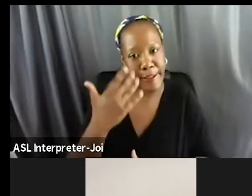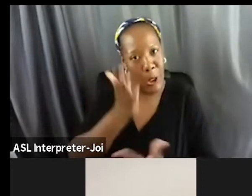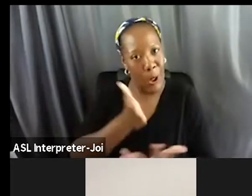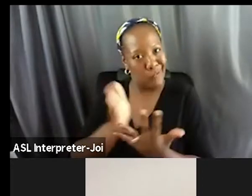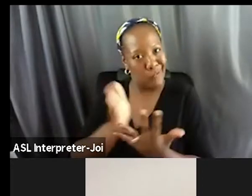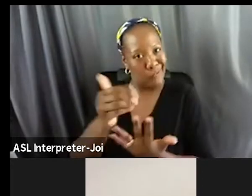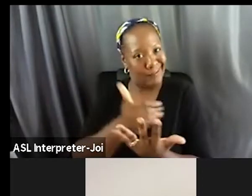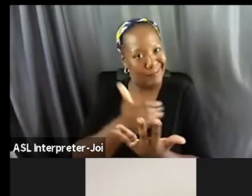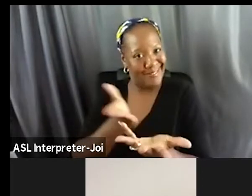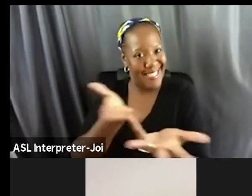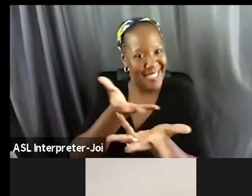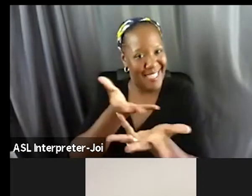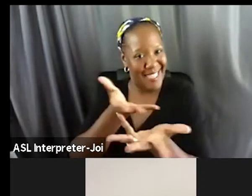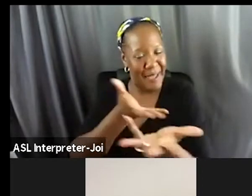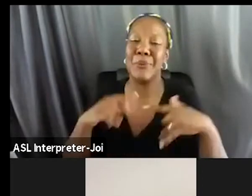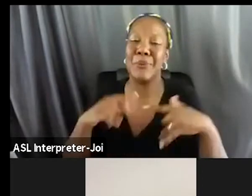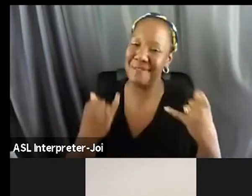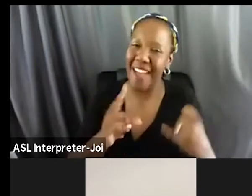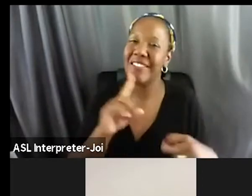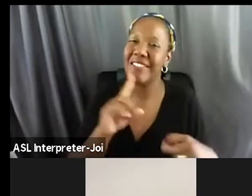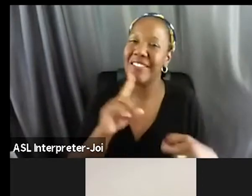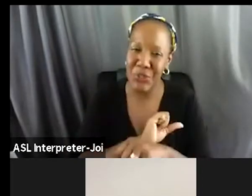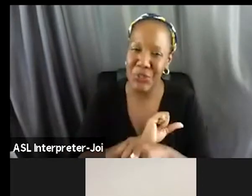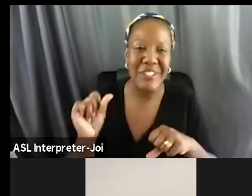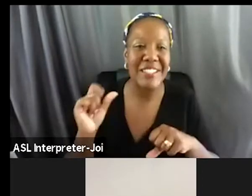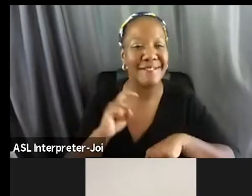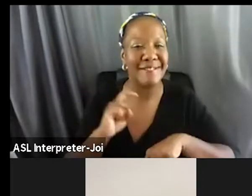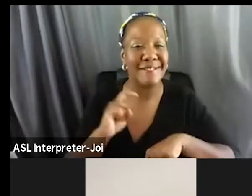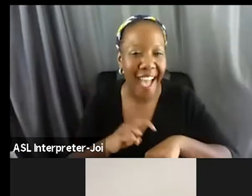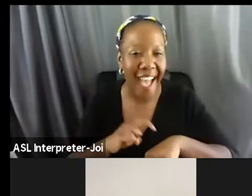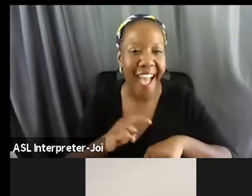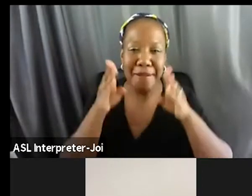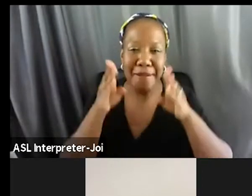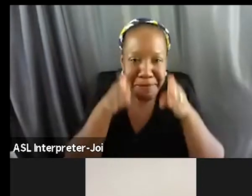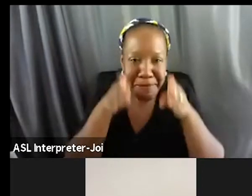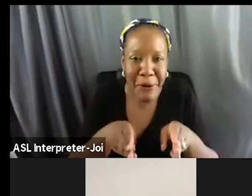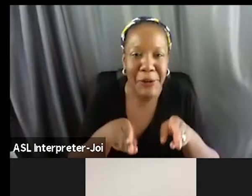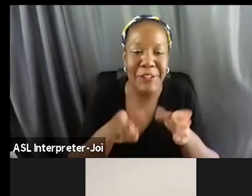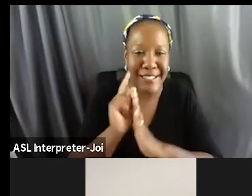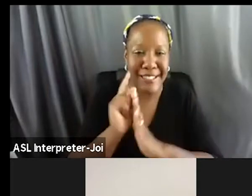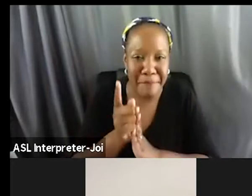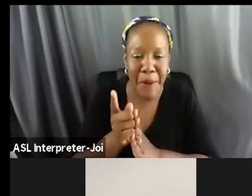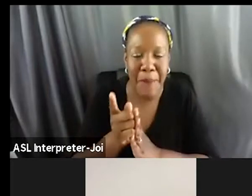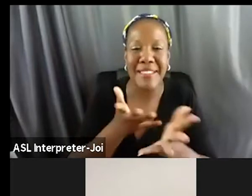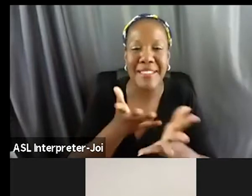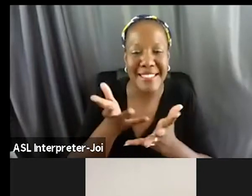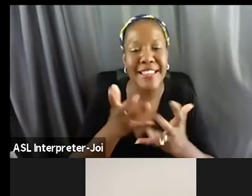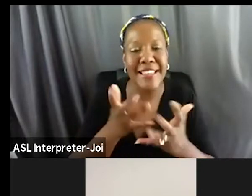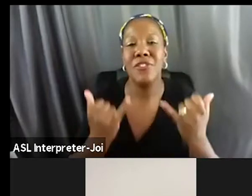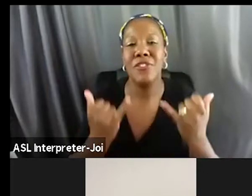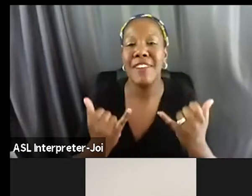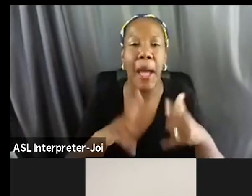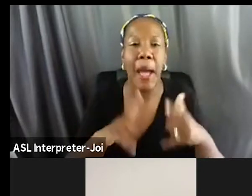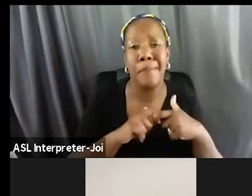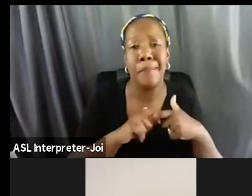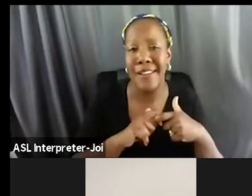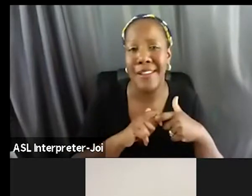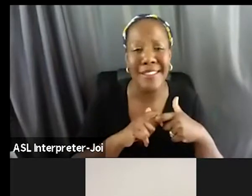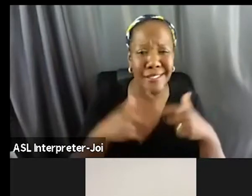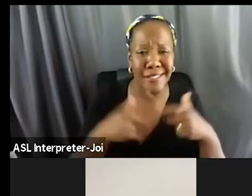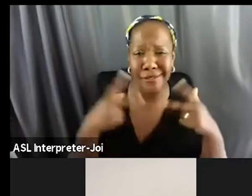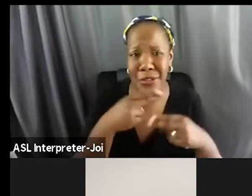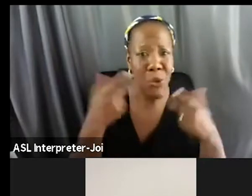is the real time. This is the real in-person moment. So I'm gonna pause because you don't want to hear from me, and I'm actually would